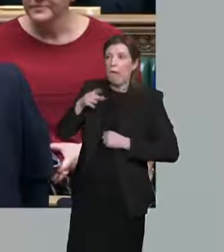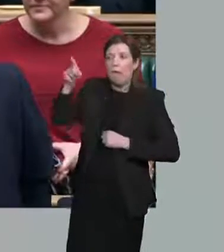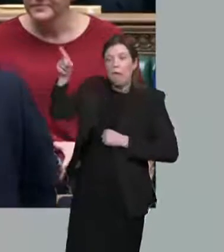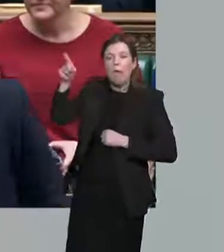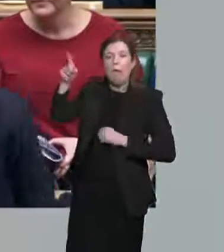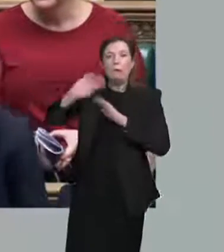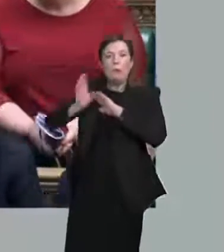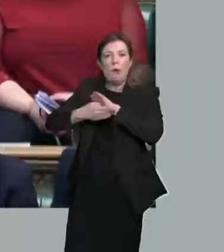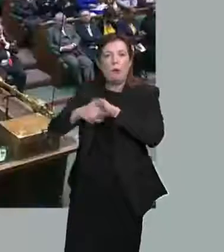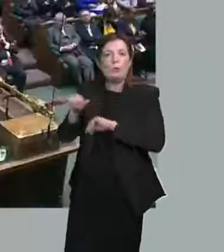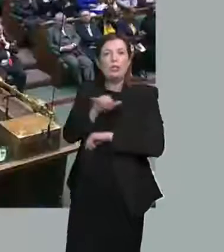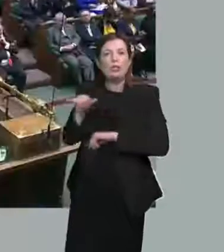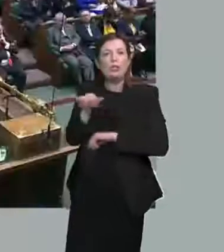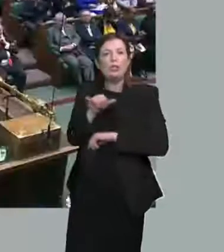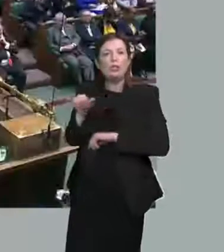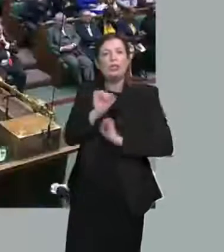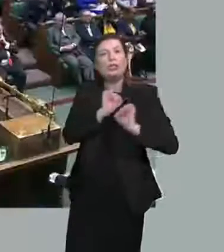dictator Dubai?